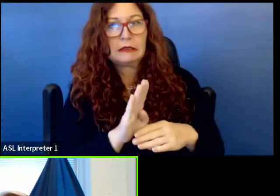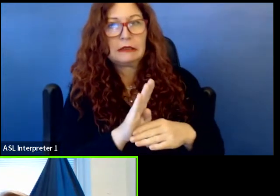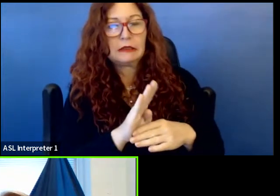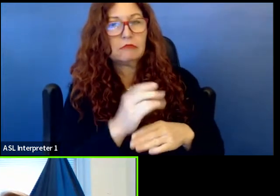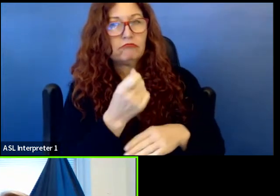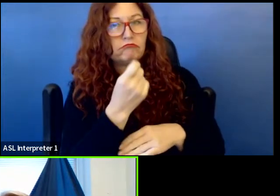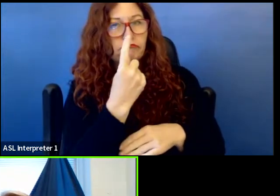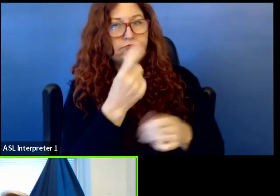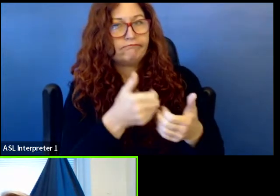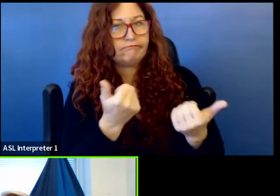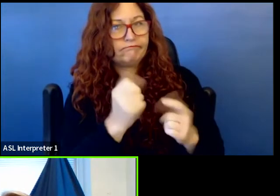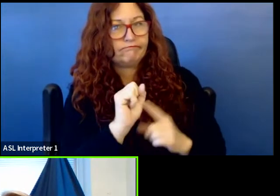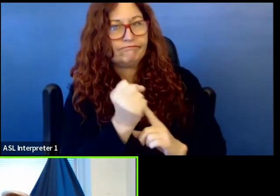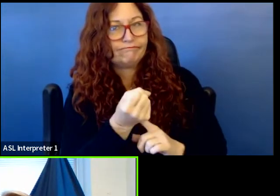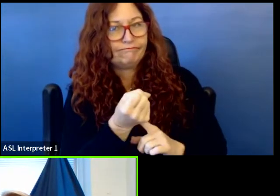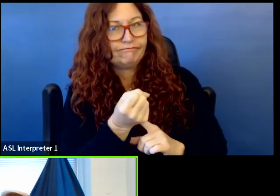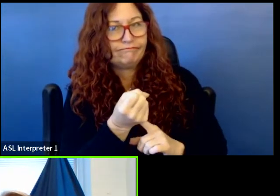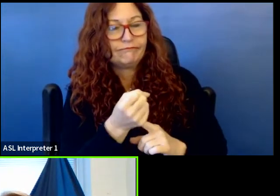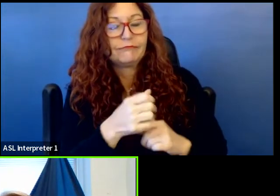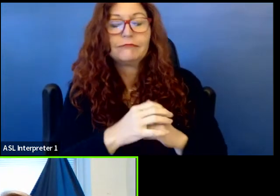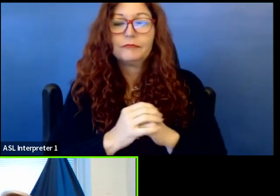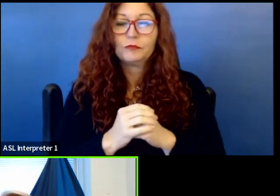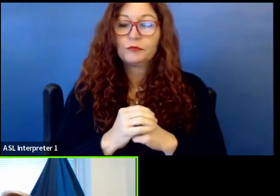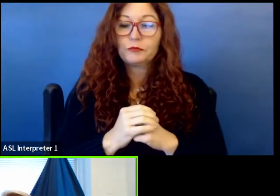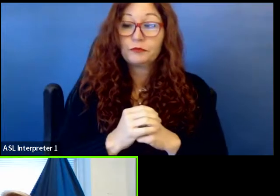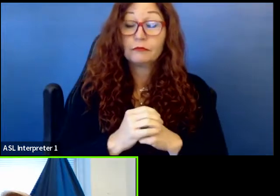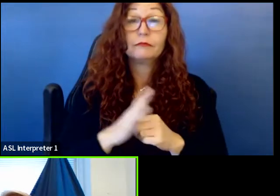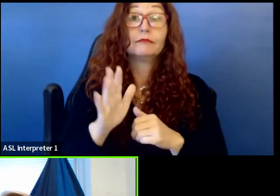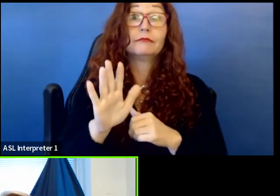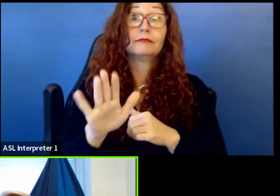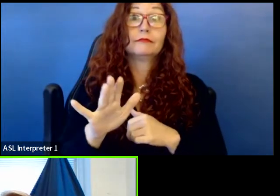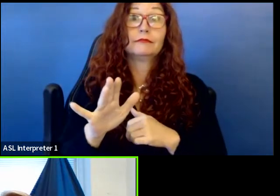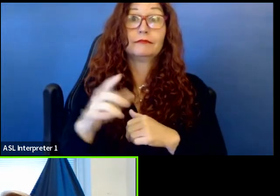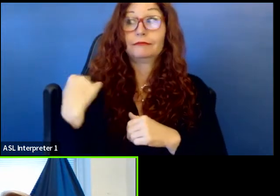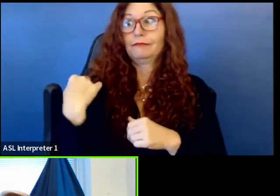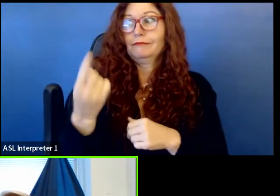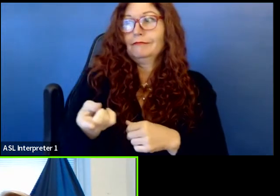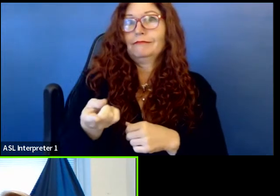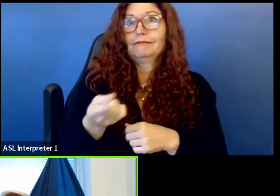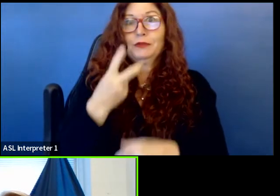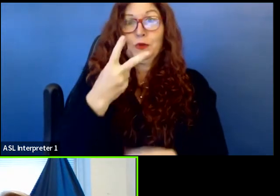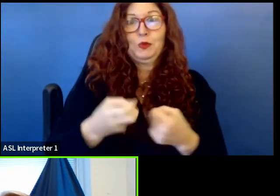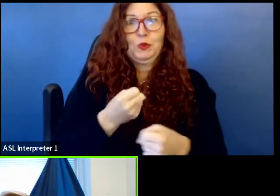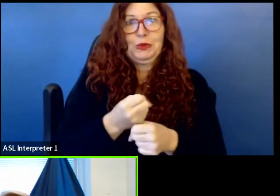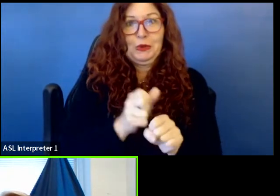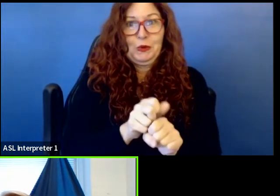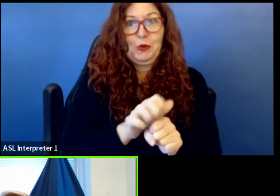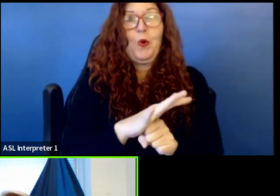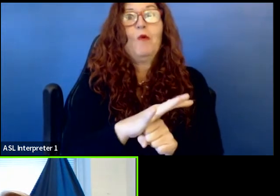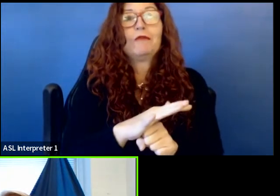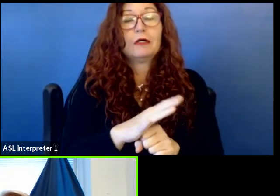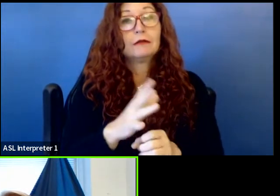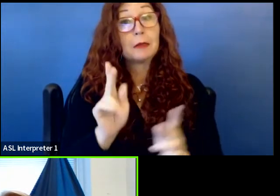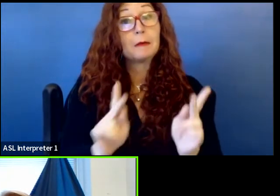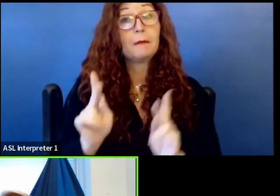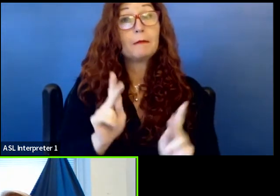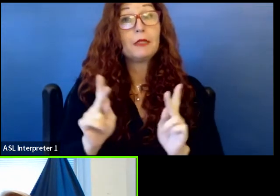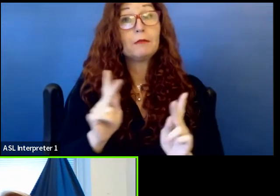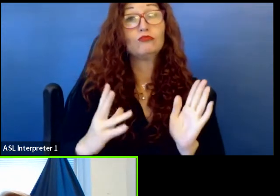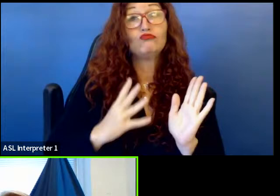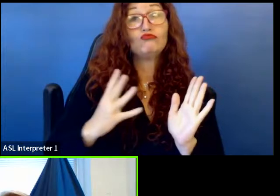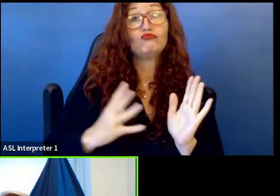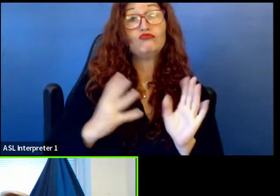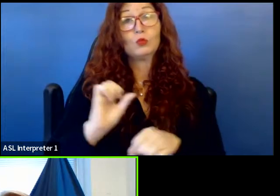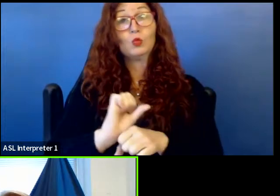this hearing in a solely virtual context over the past two years while many work white-collar workers were able to work from their homes workers in the